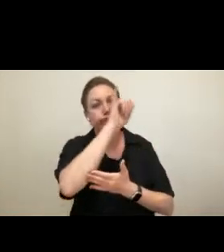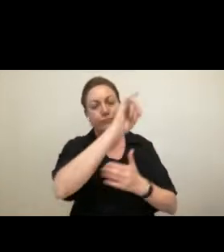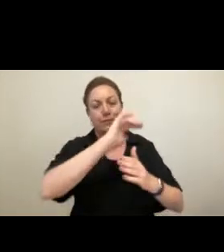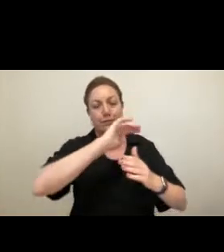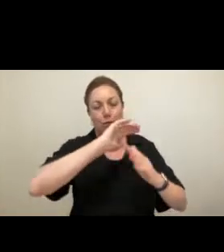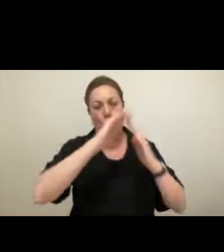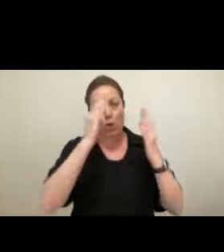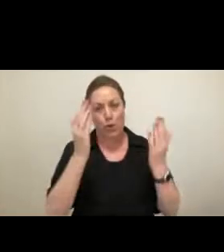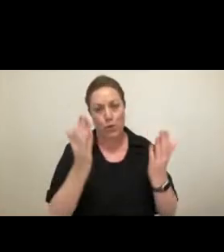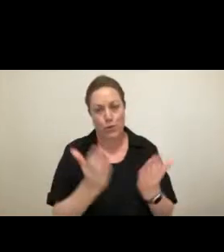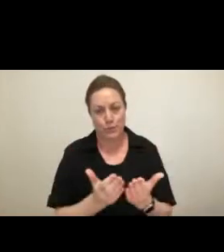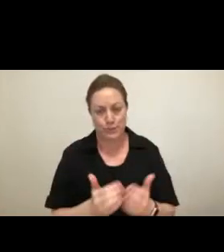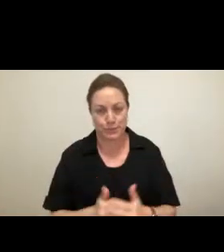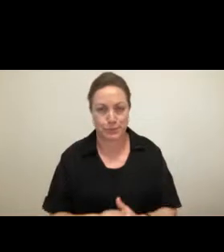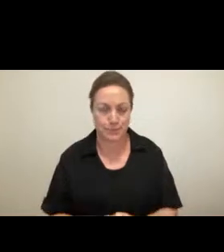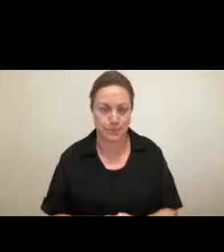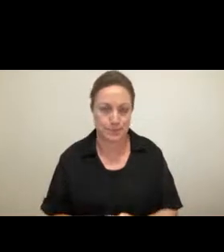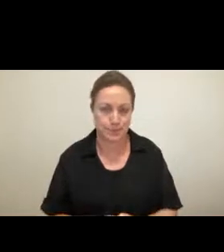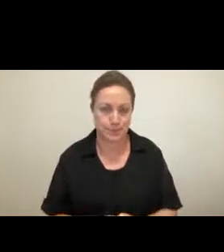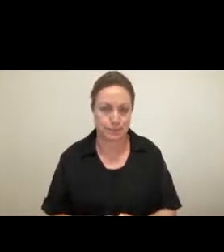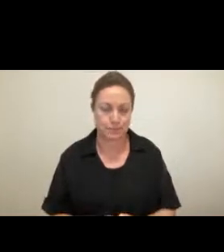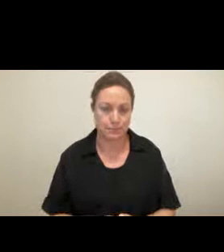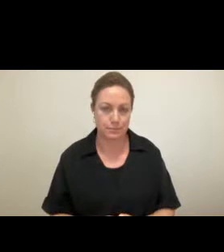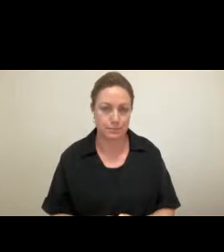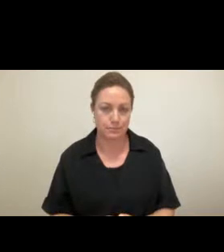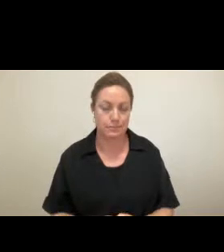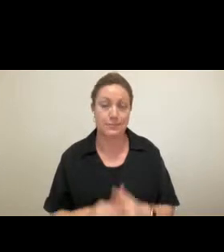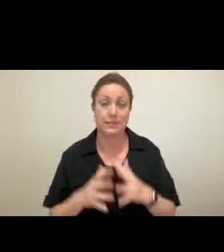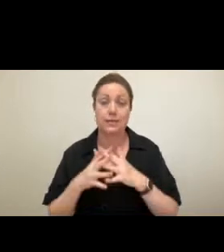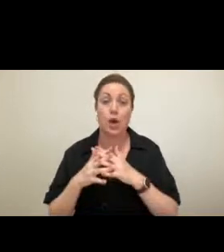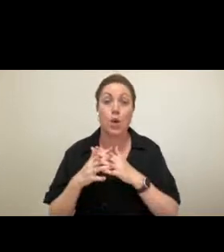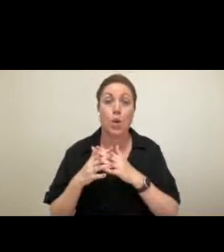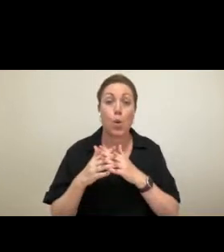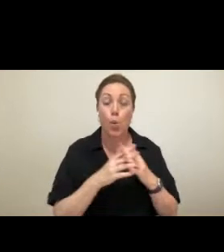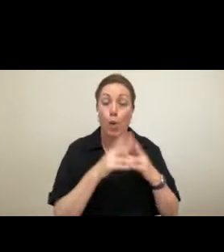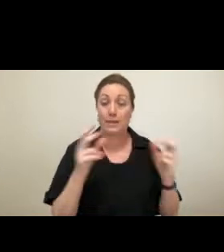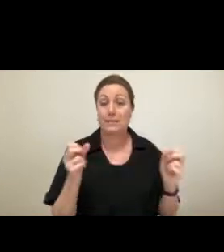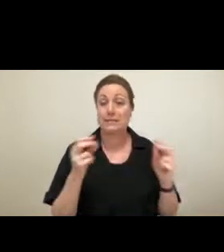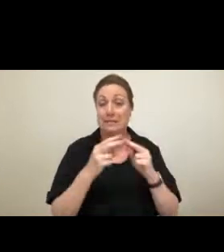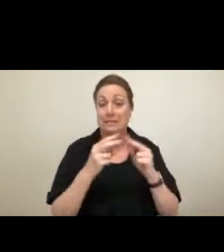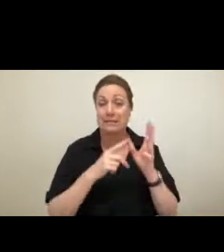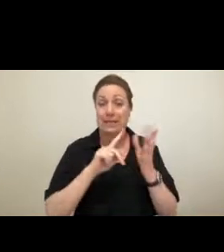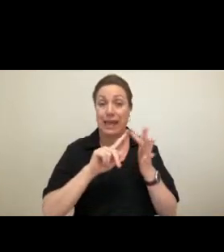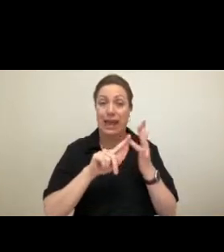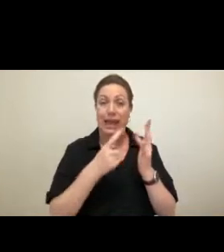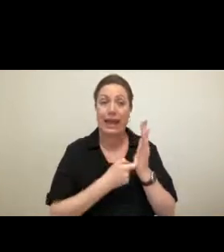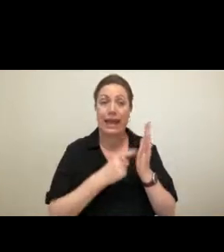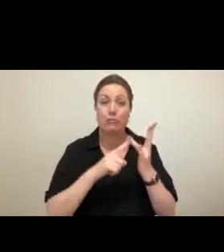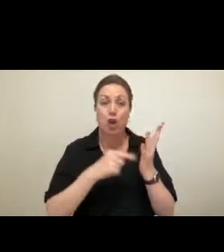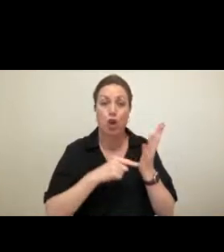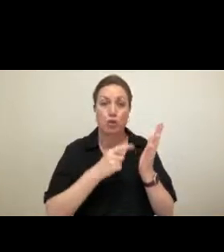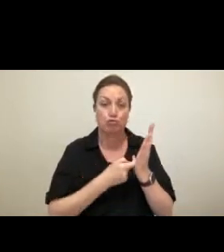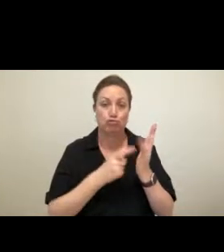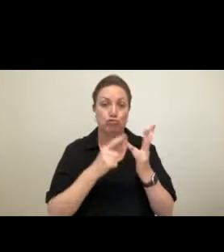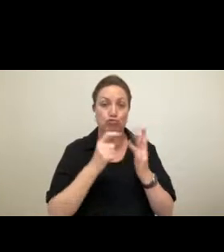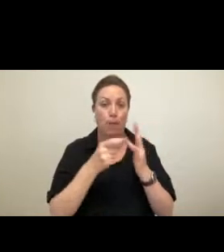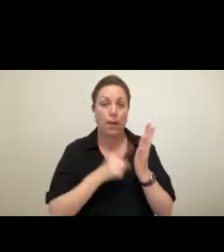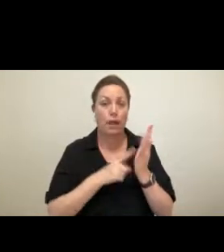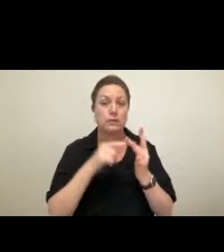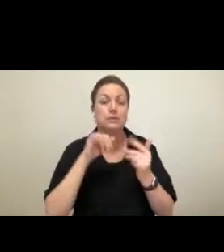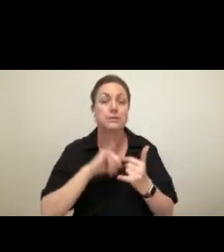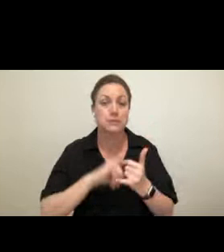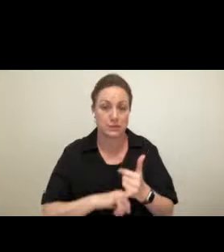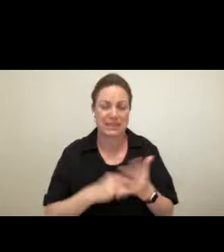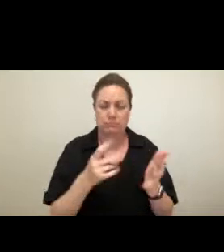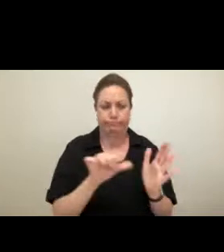flagship station at the Western Sydney Aerotropolis, which is a future economic hub for the greater Western Sydney and is one of the